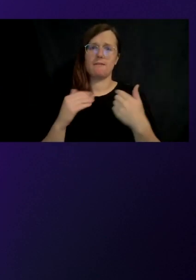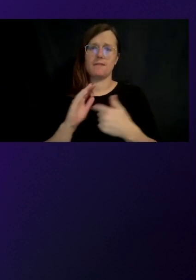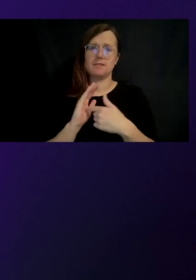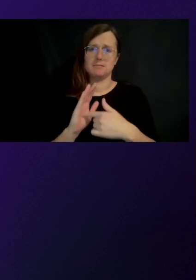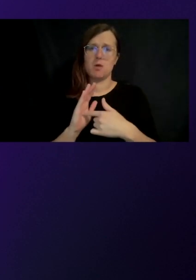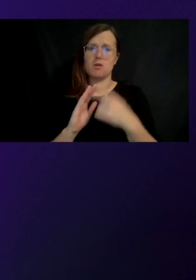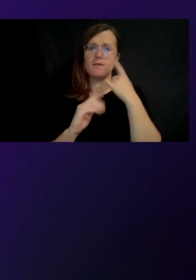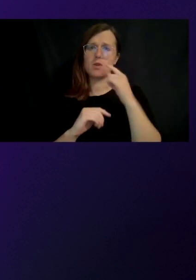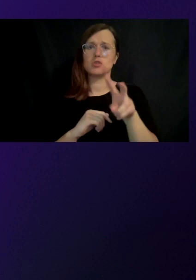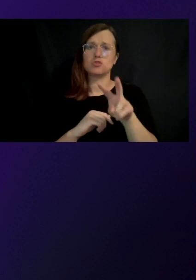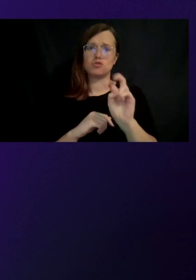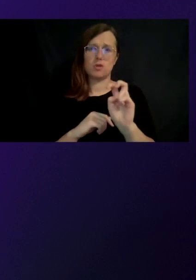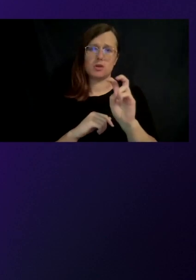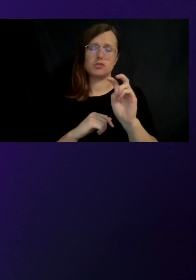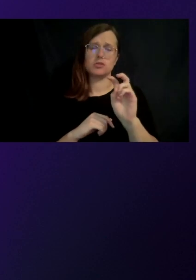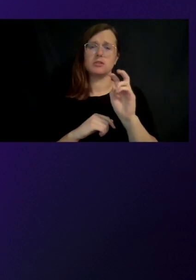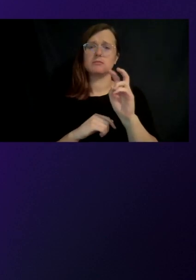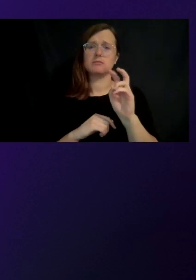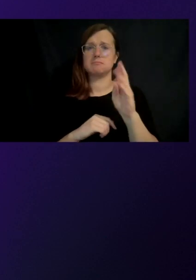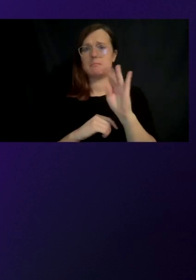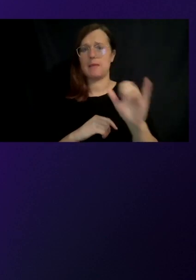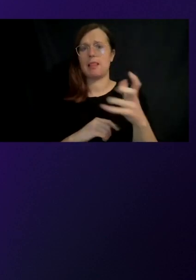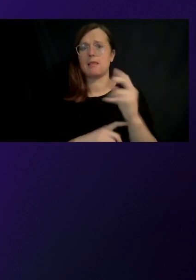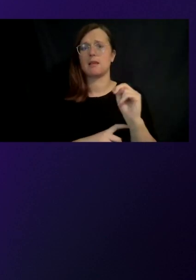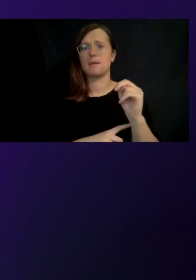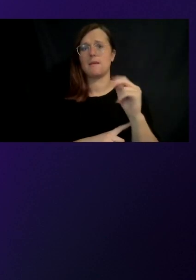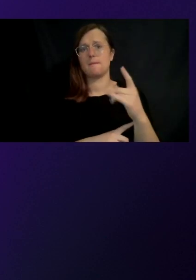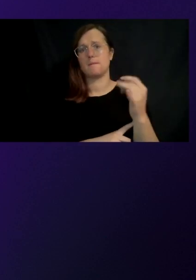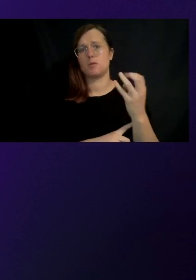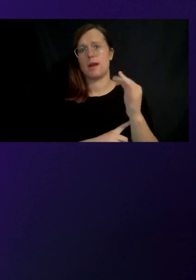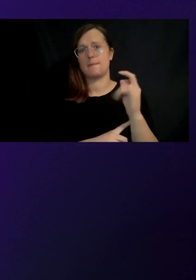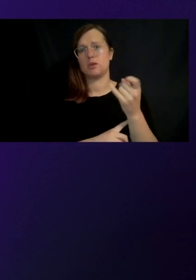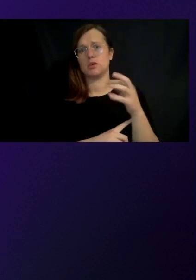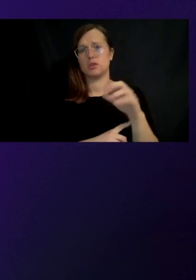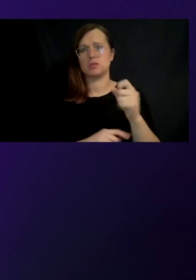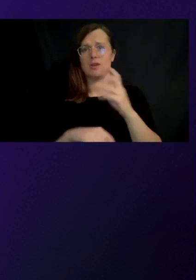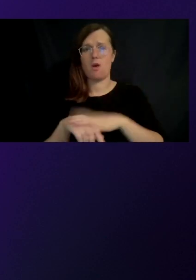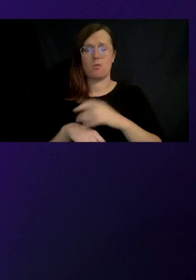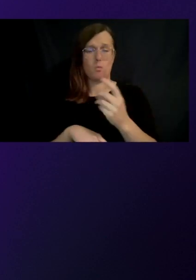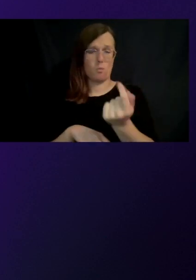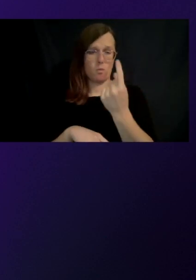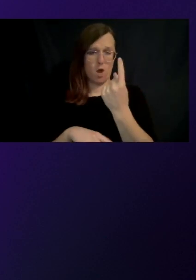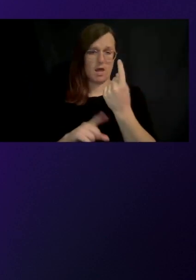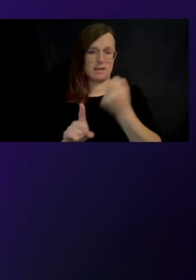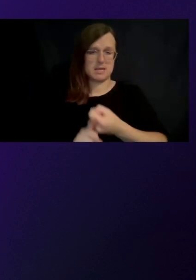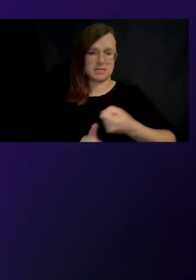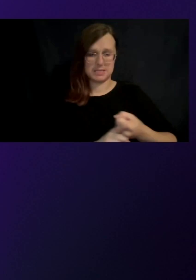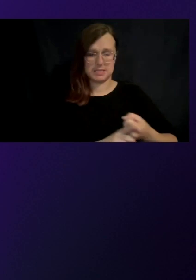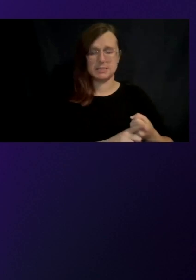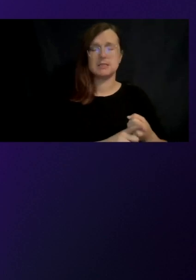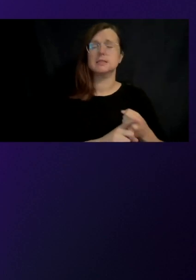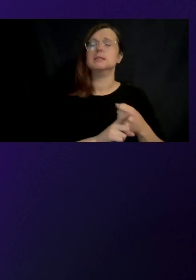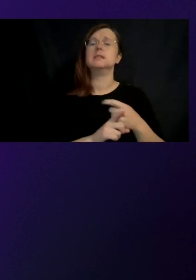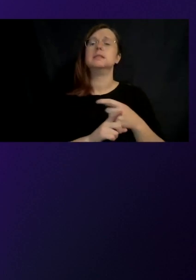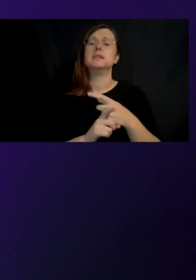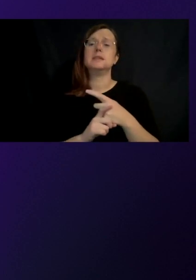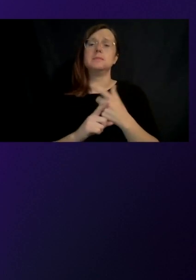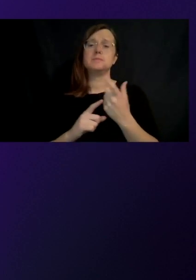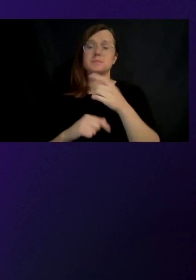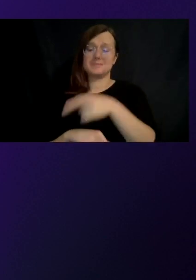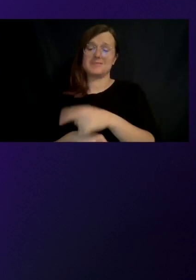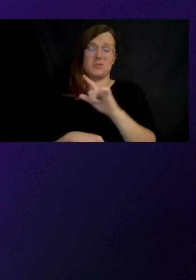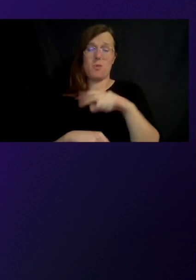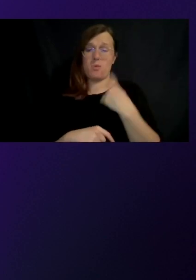on a single instance. Inf2 is actually the only inference optimized instance available today that has such chip-to-chip